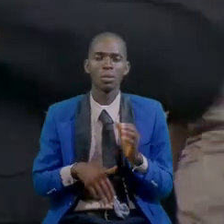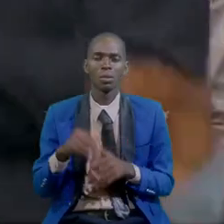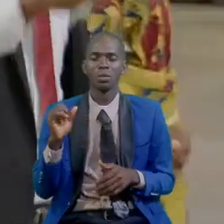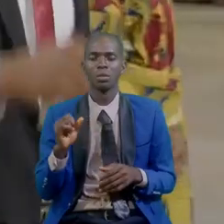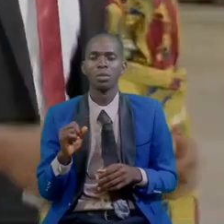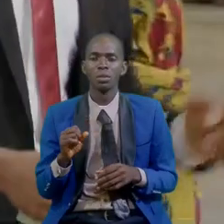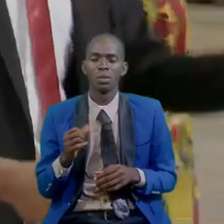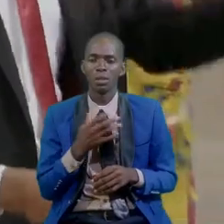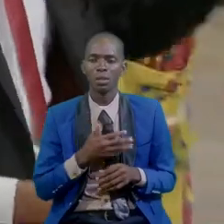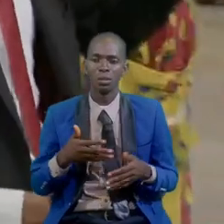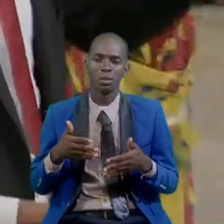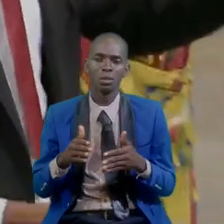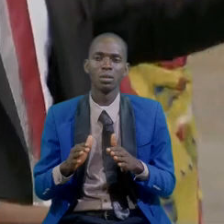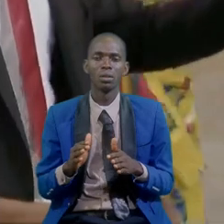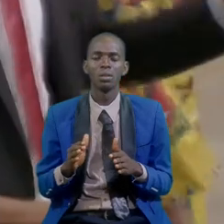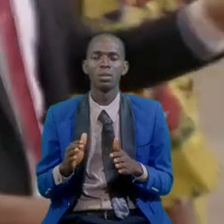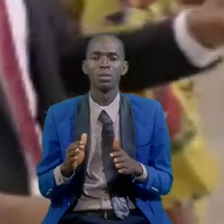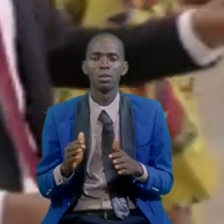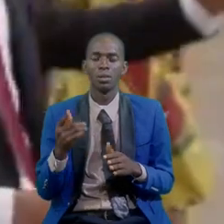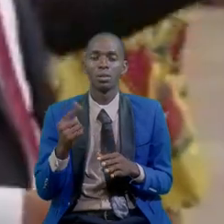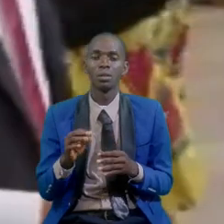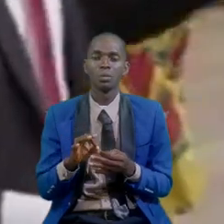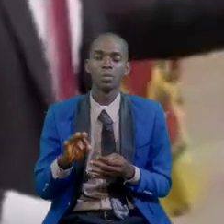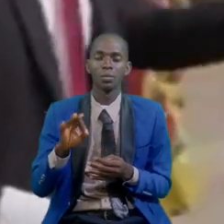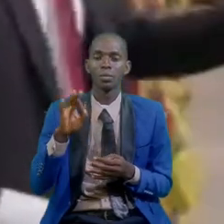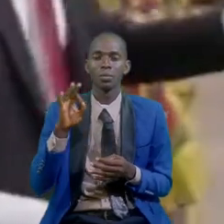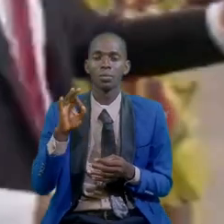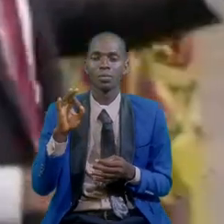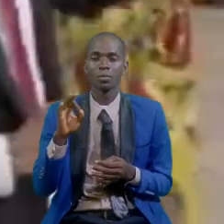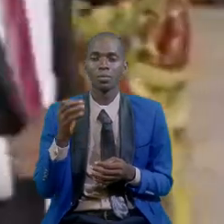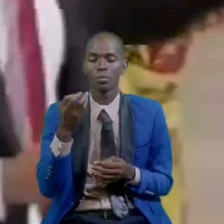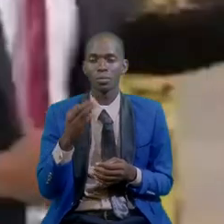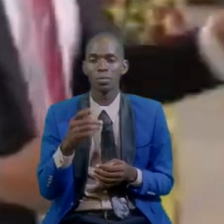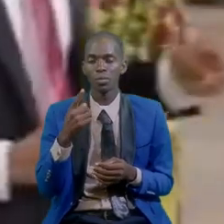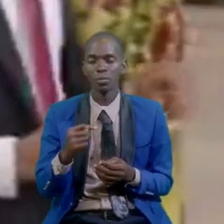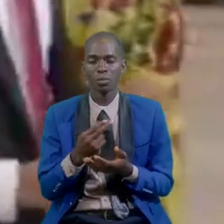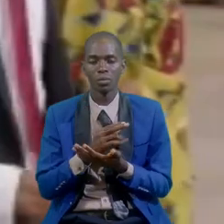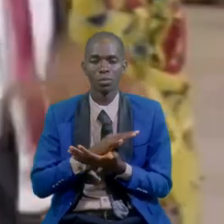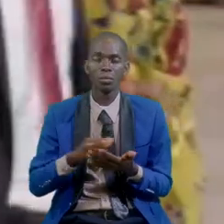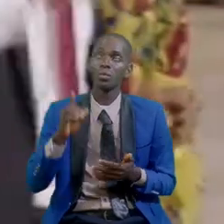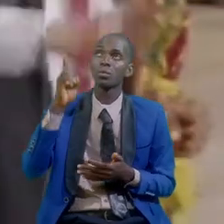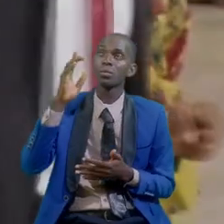And let the spirit of the holy God of heaven